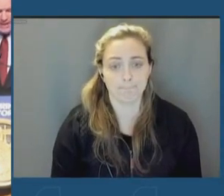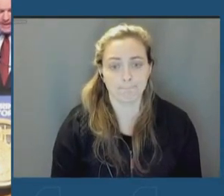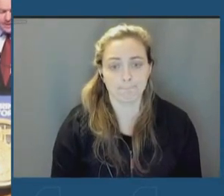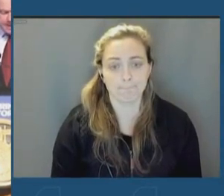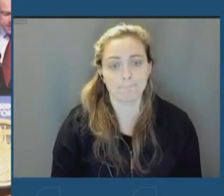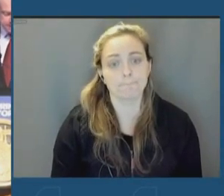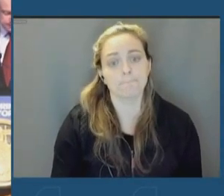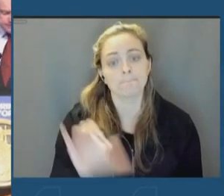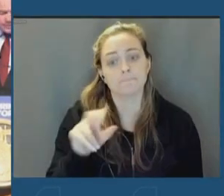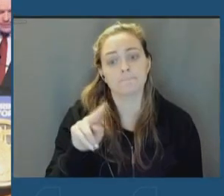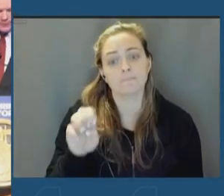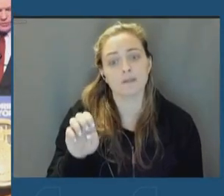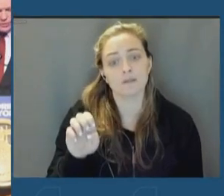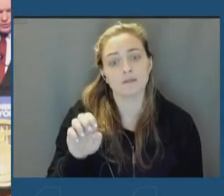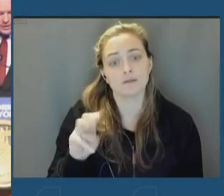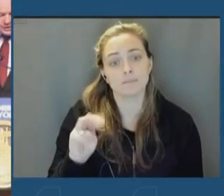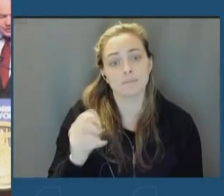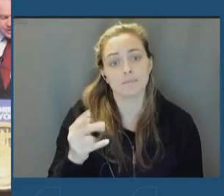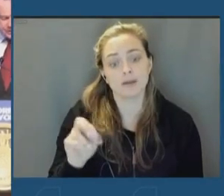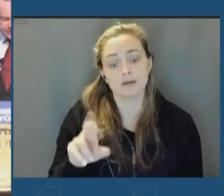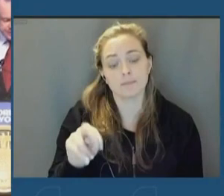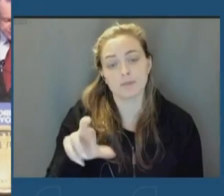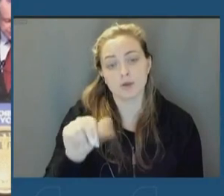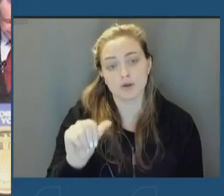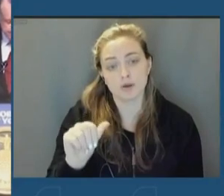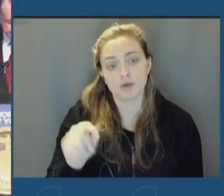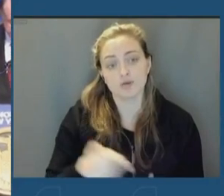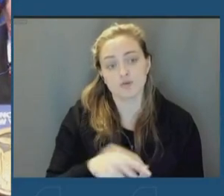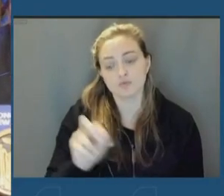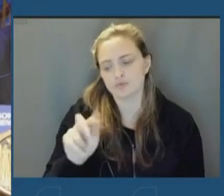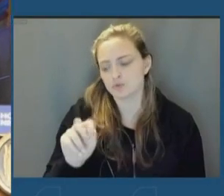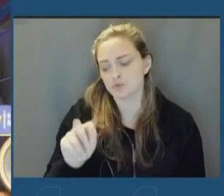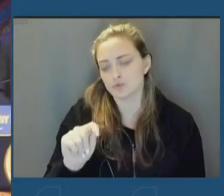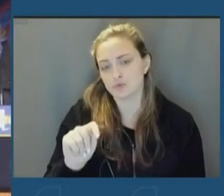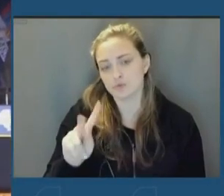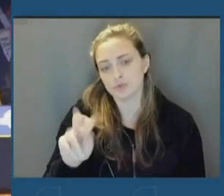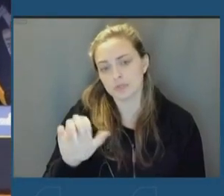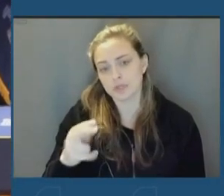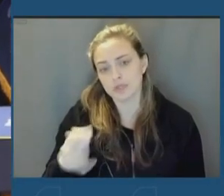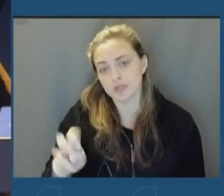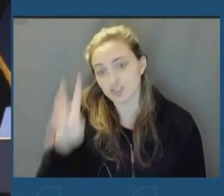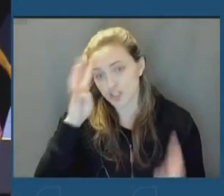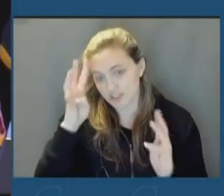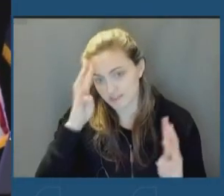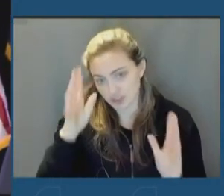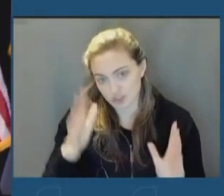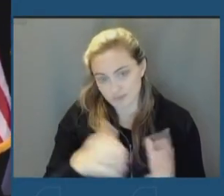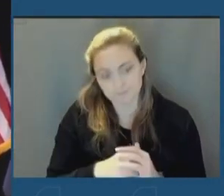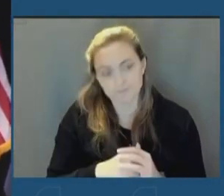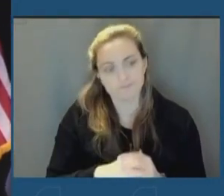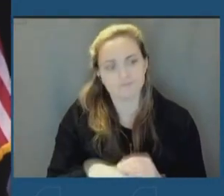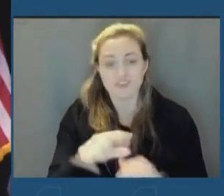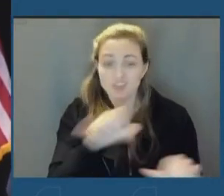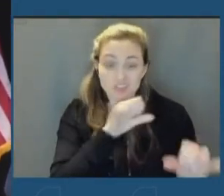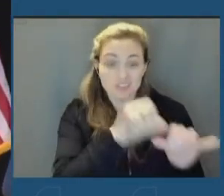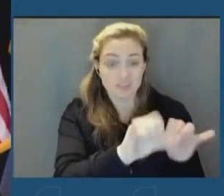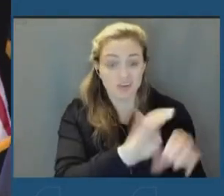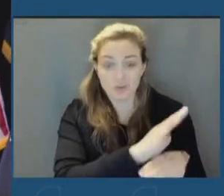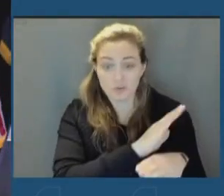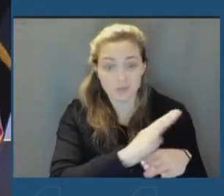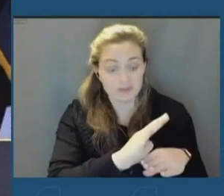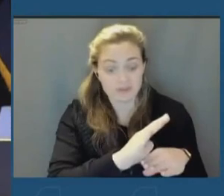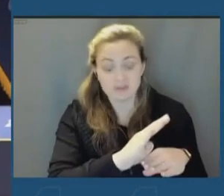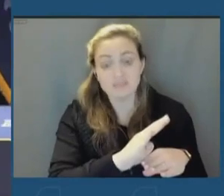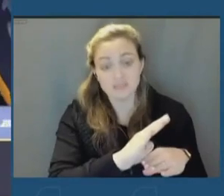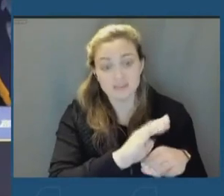Colleen McNamara from Stutledge Innovations. Colleen stayed at her business, Stutledge